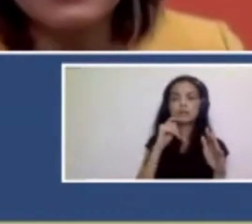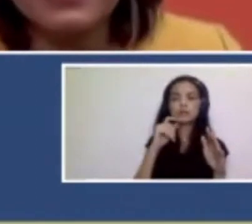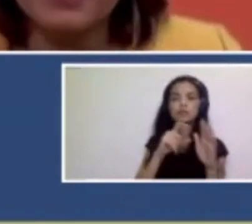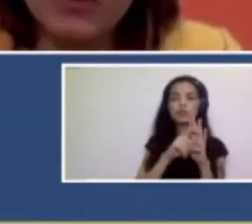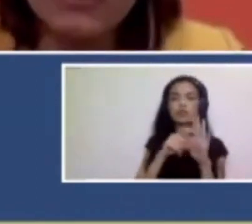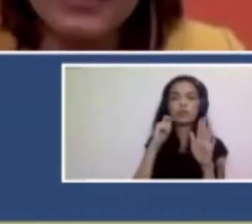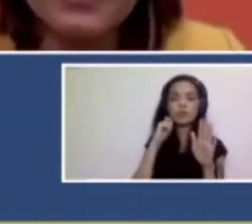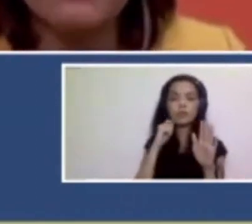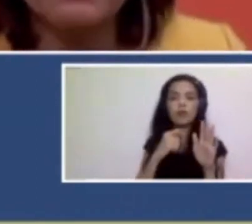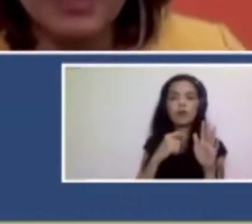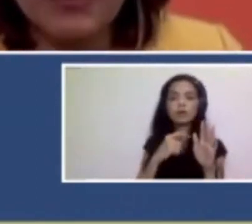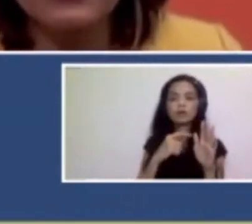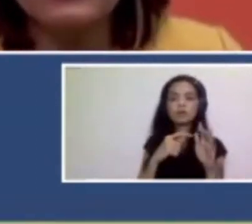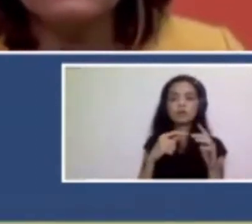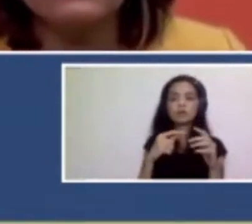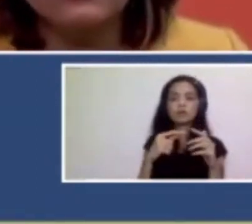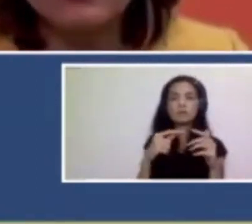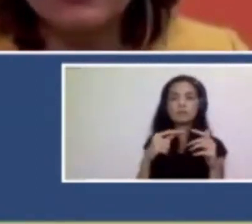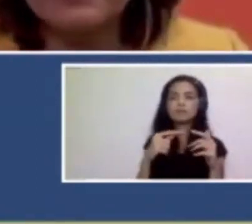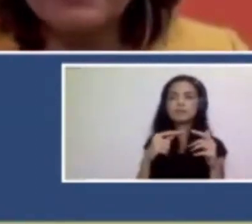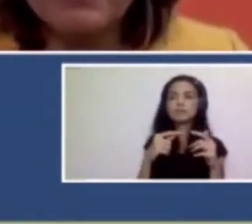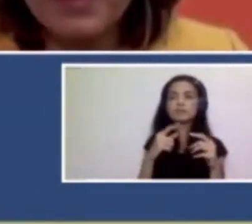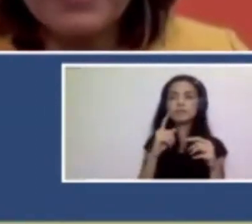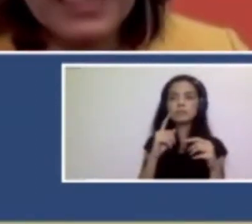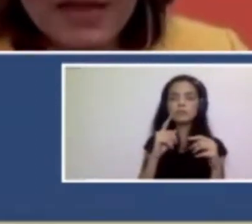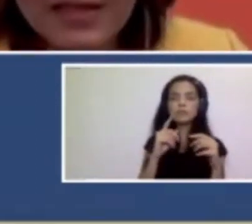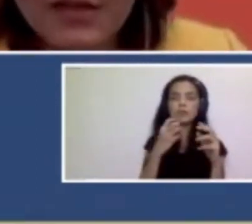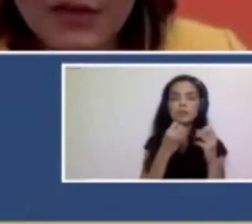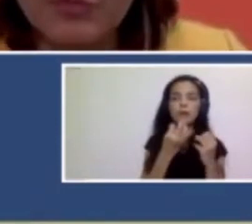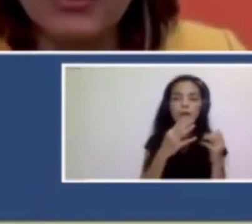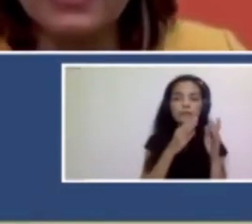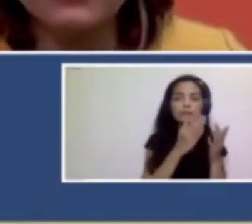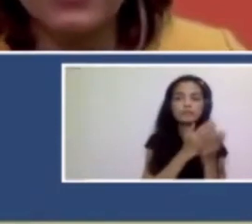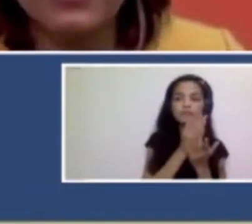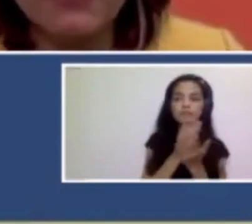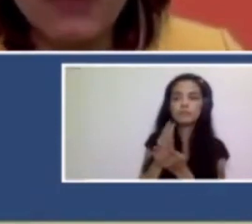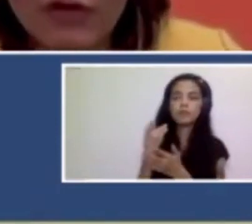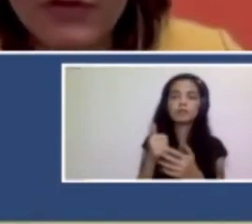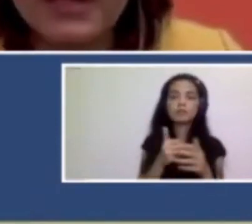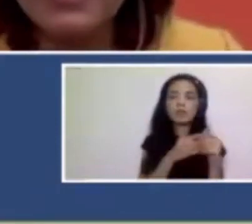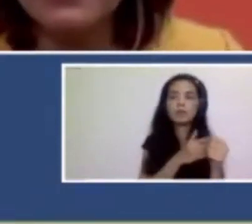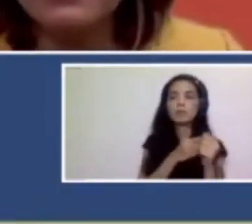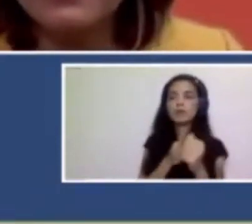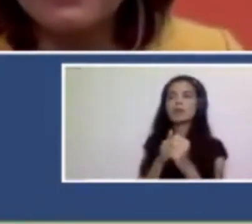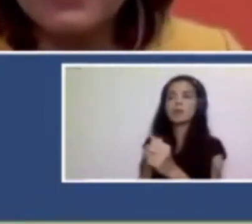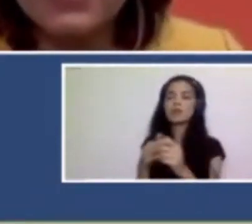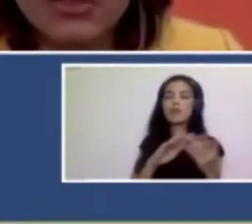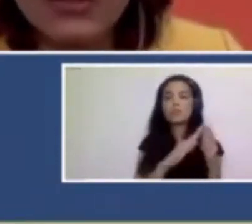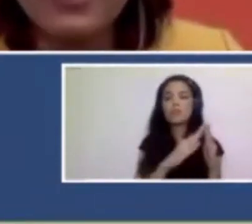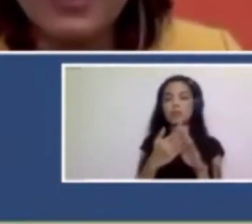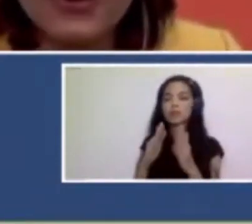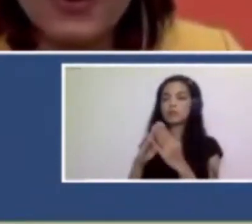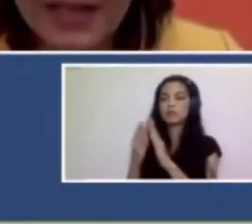same context have been able to be leaders of the community, to get involved in decisions that